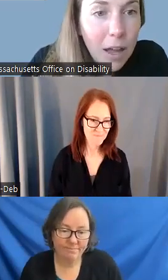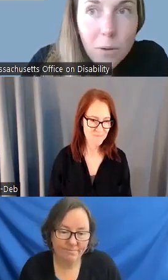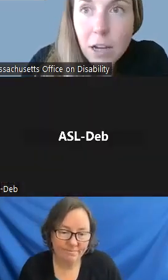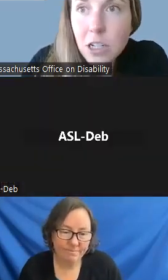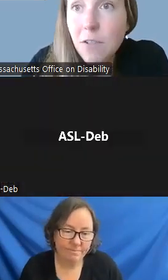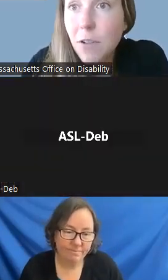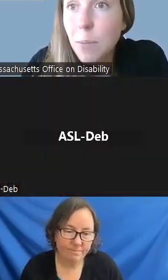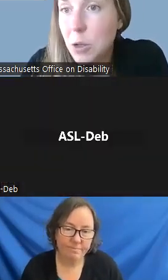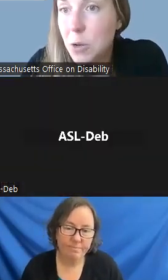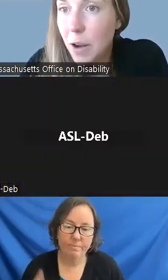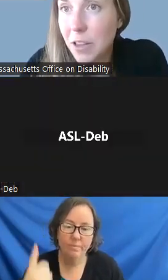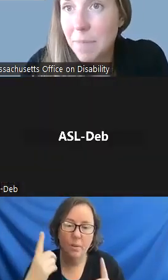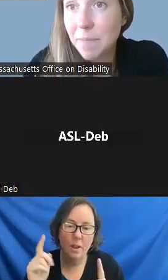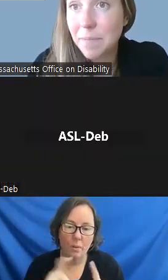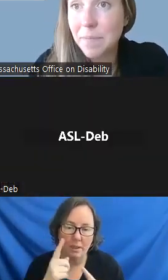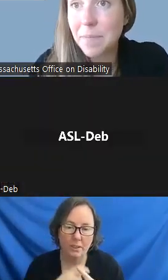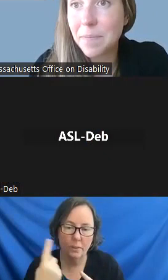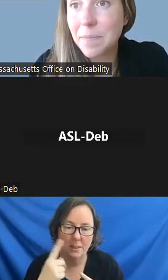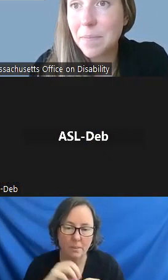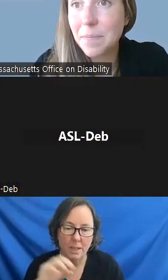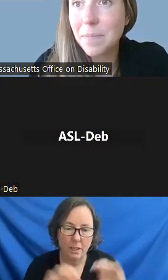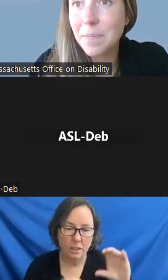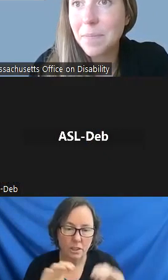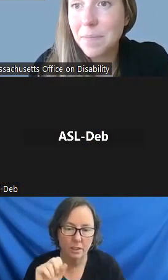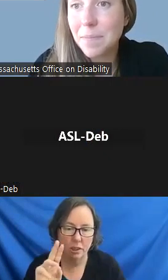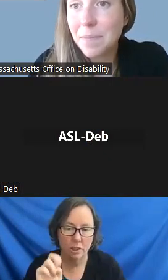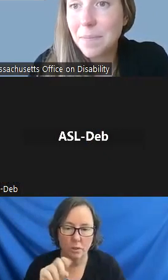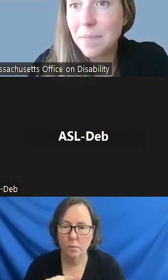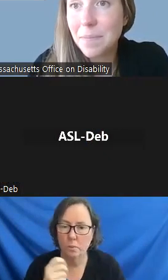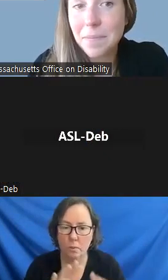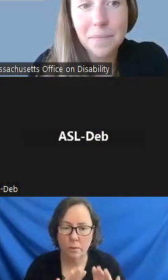We've got a question from Sue Wonderly.